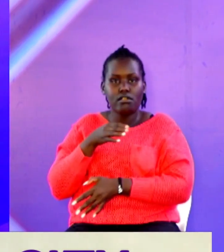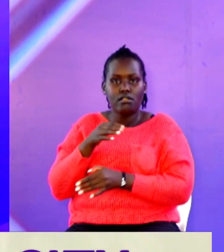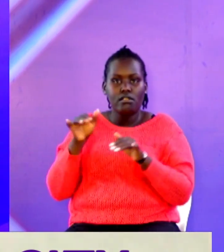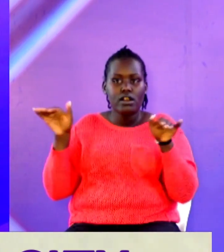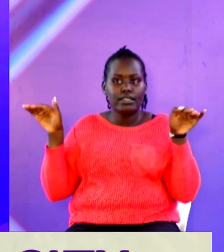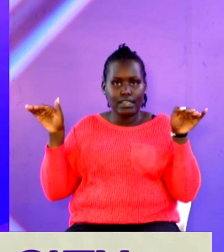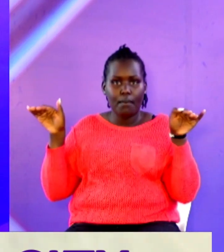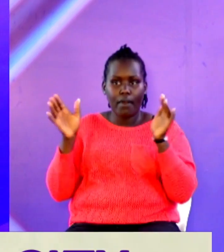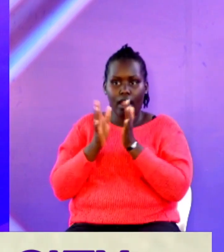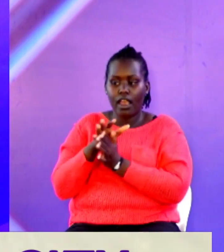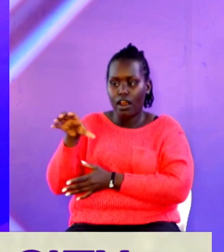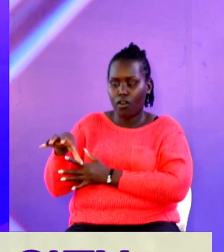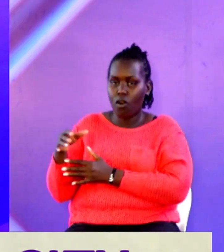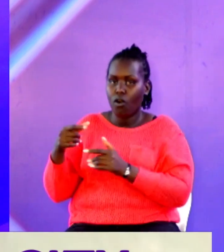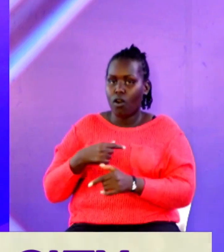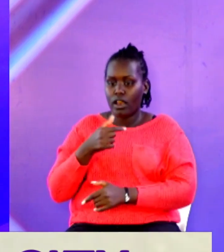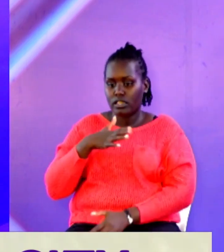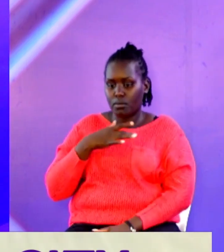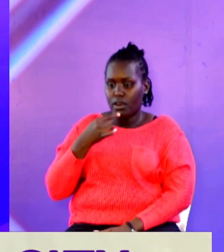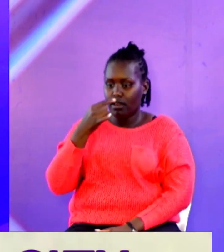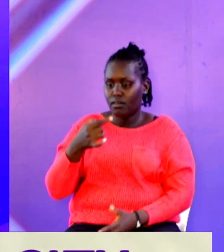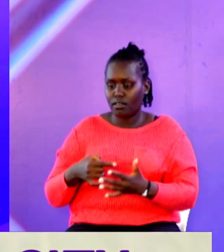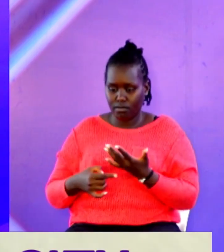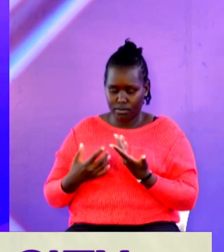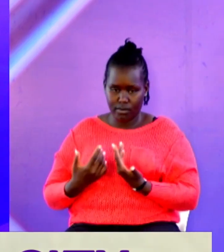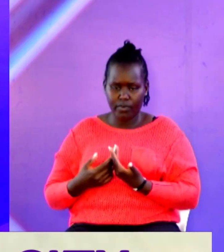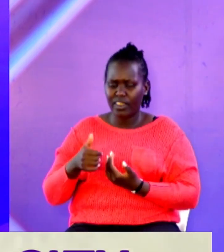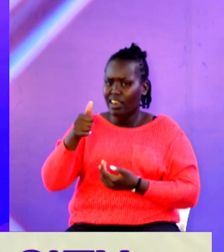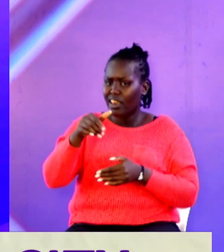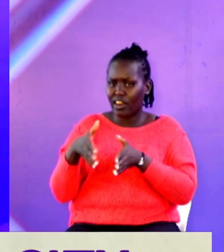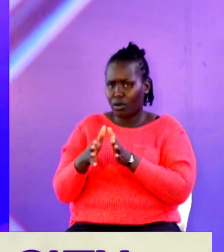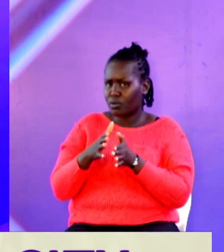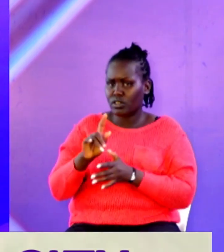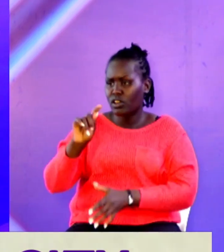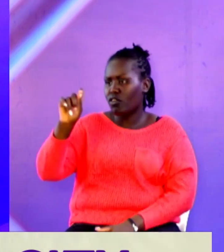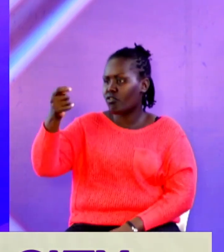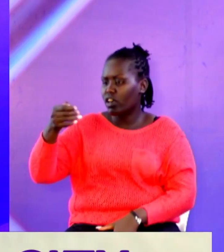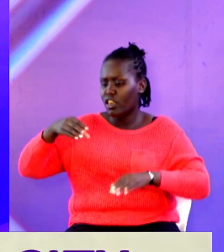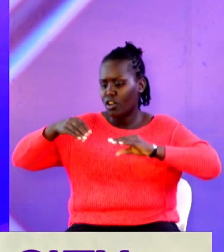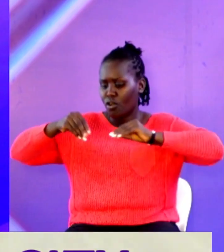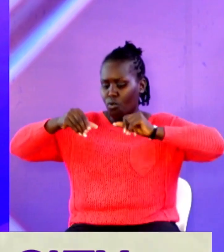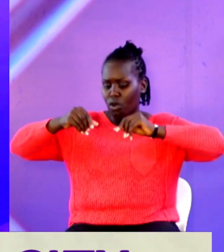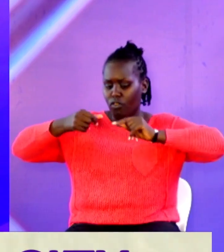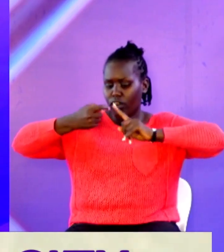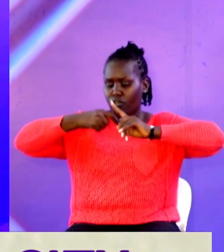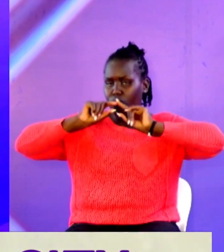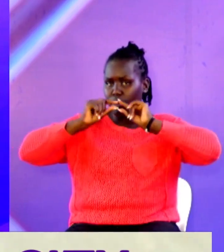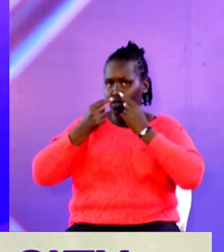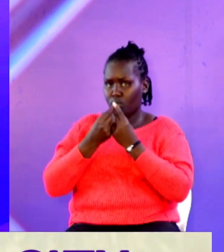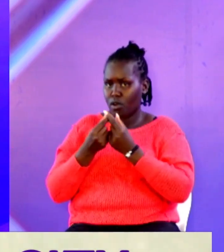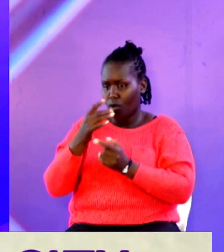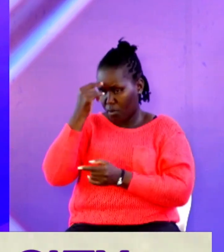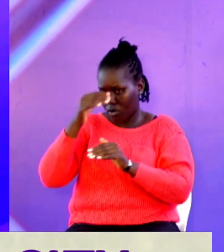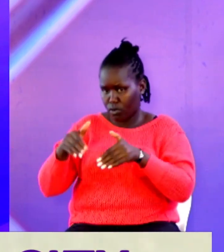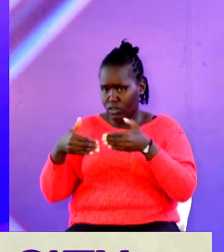can you at least tell me, do you see any chance of Kenya qualifying even from the group stage? Because being